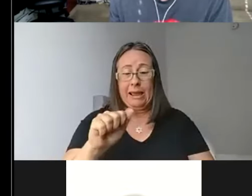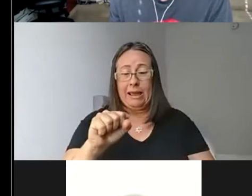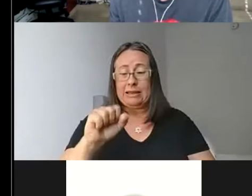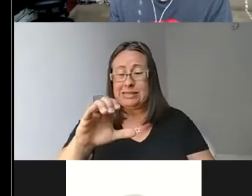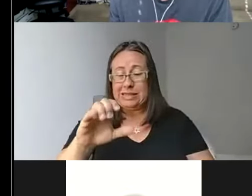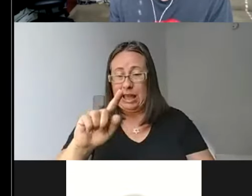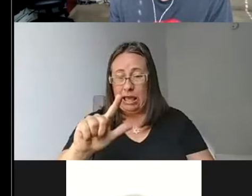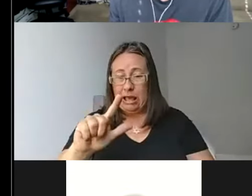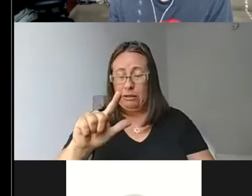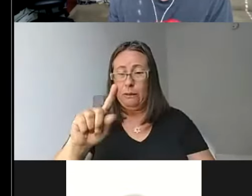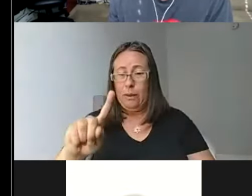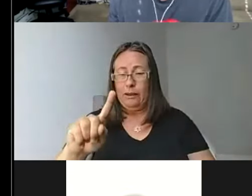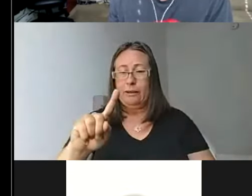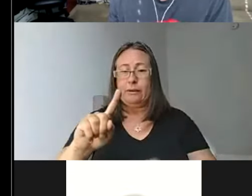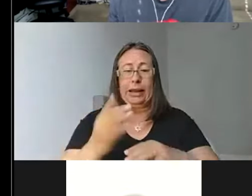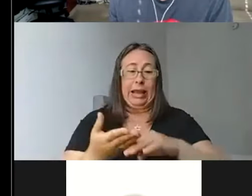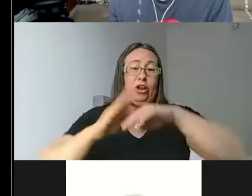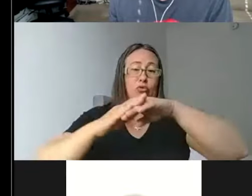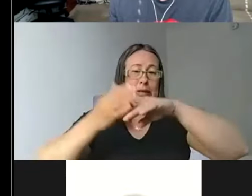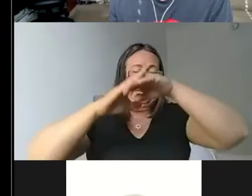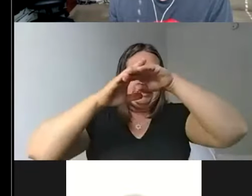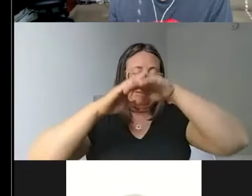increase up here.